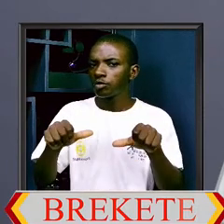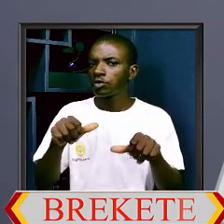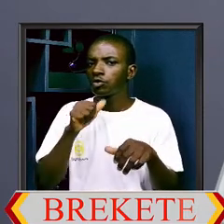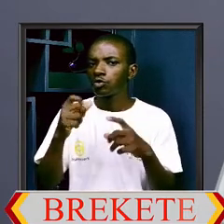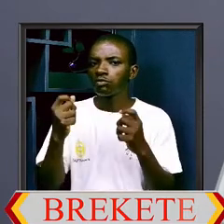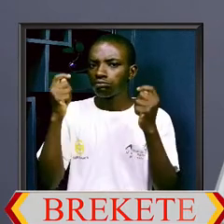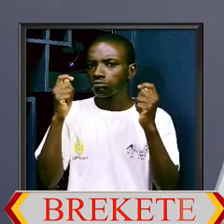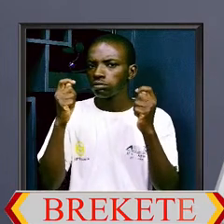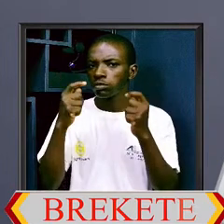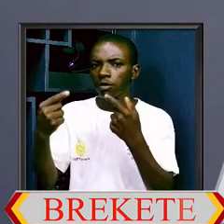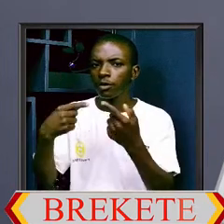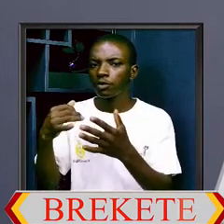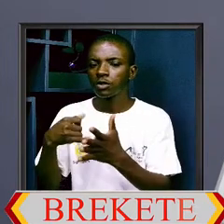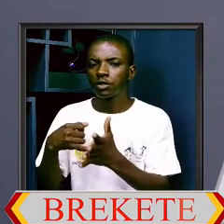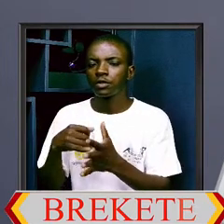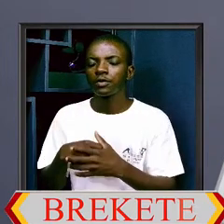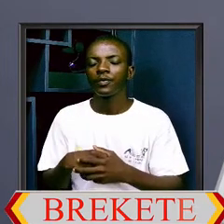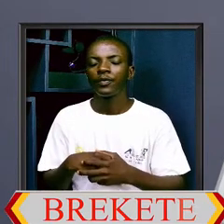contest